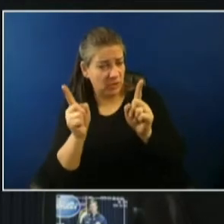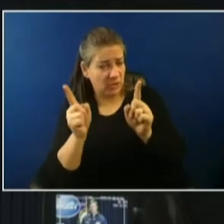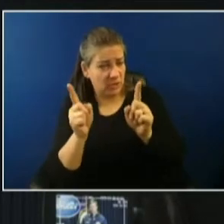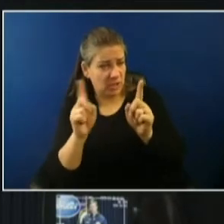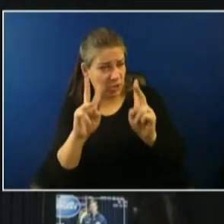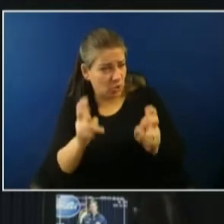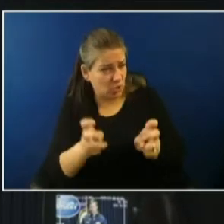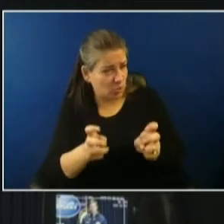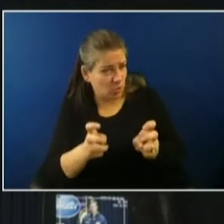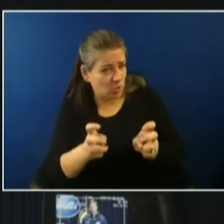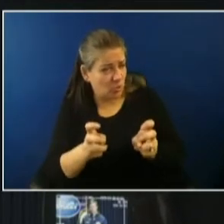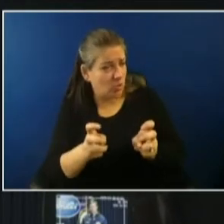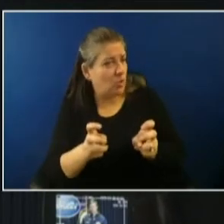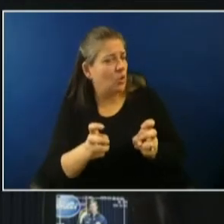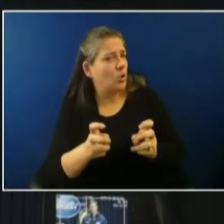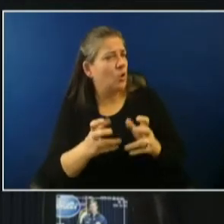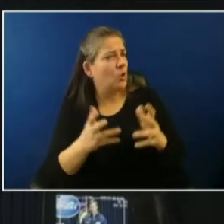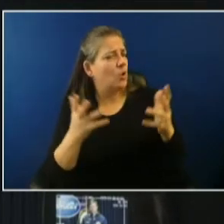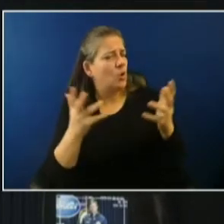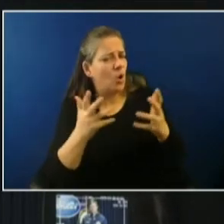of resources have you